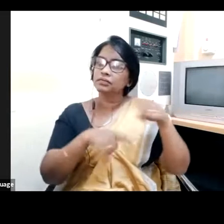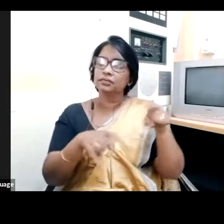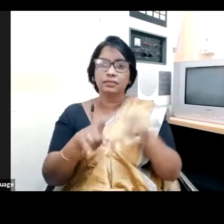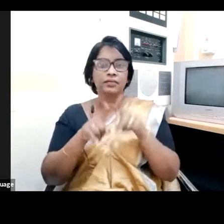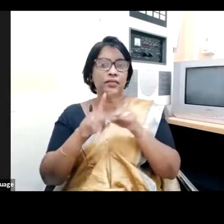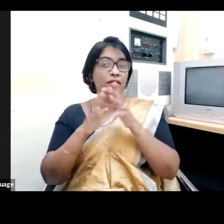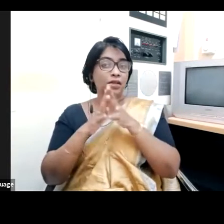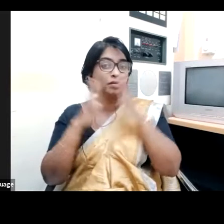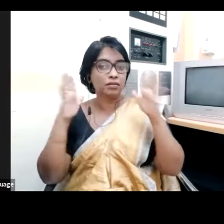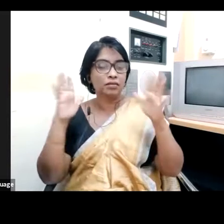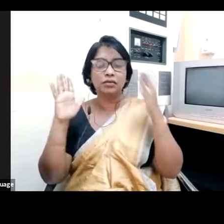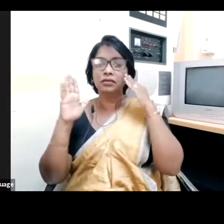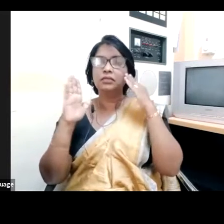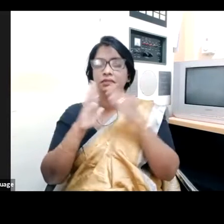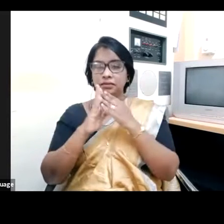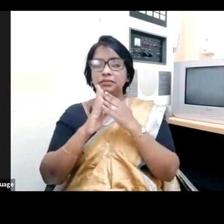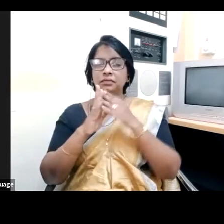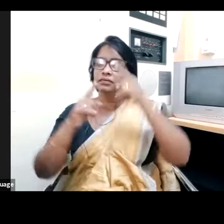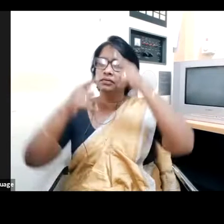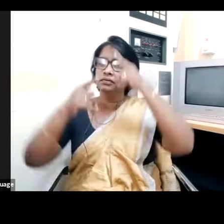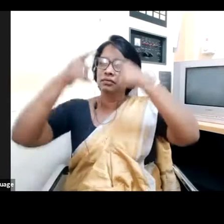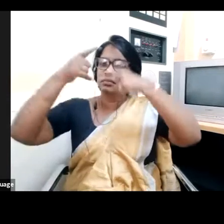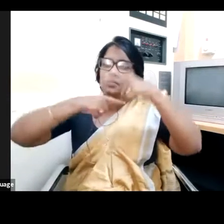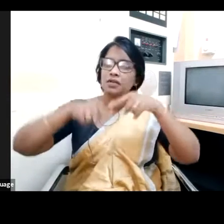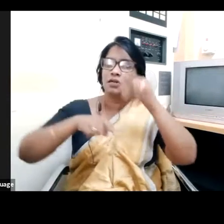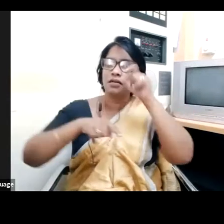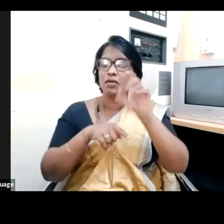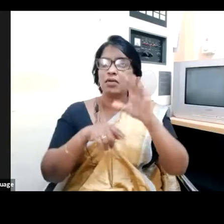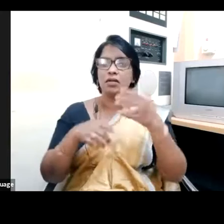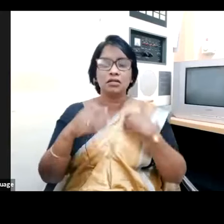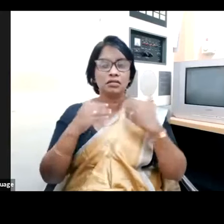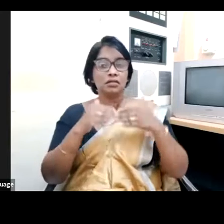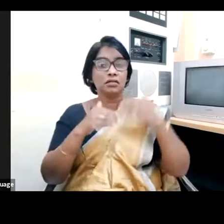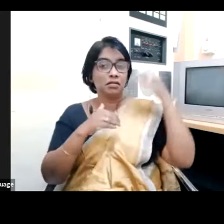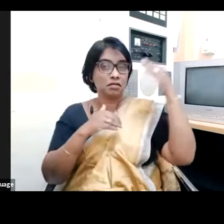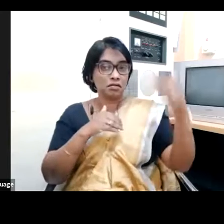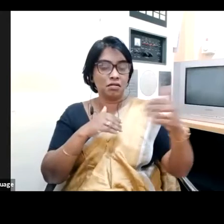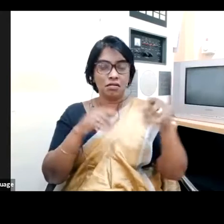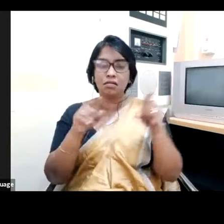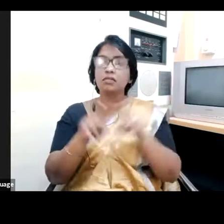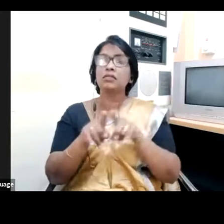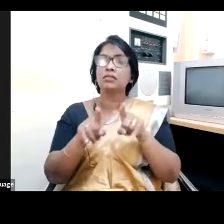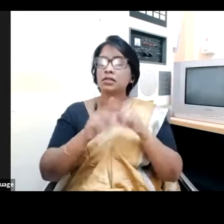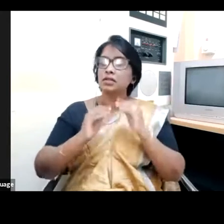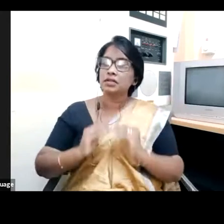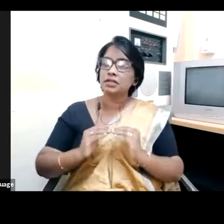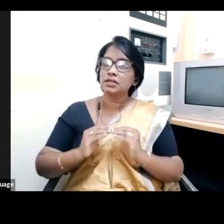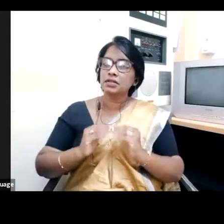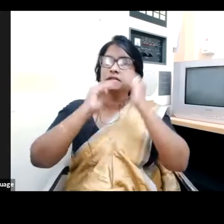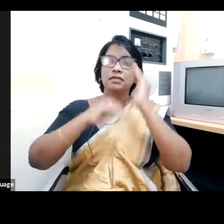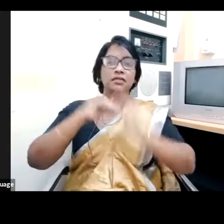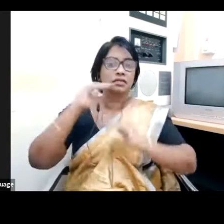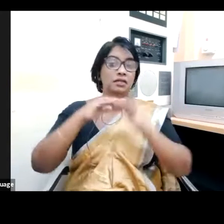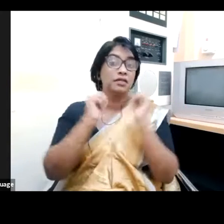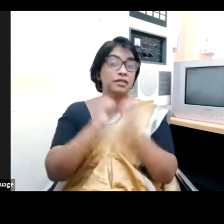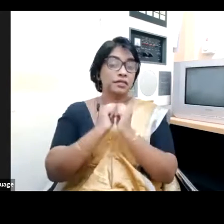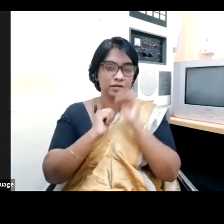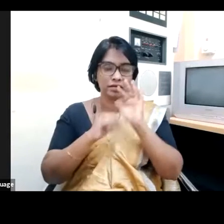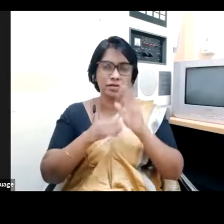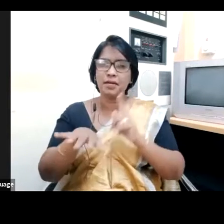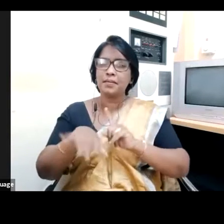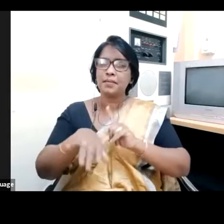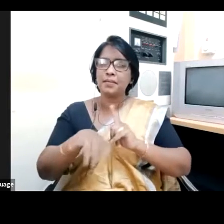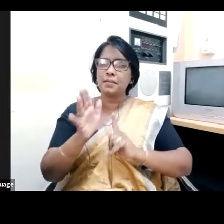in our future, development process. Now, unfortunately for us, the forest cover in the country